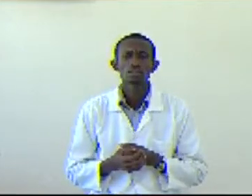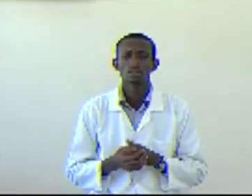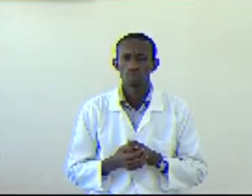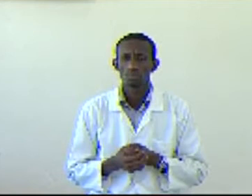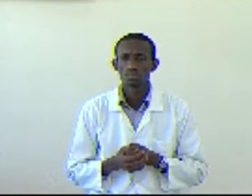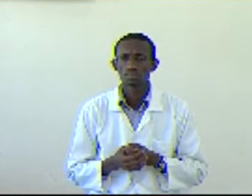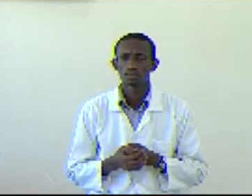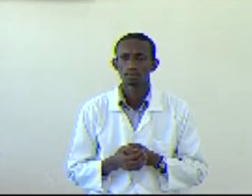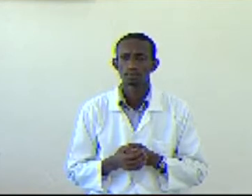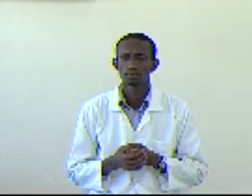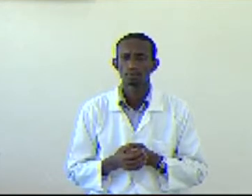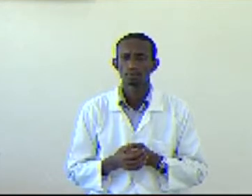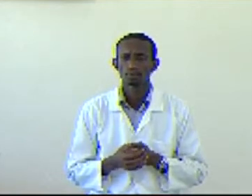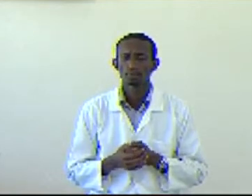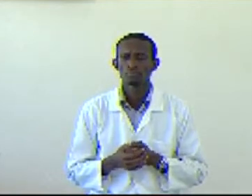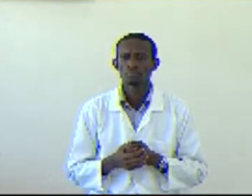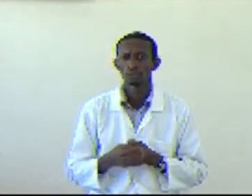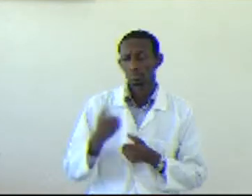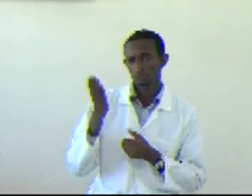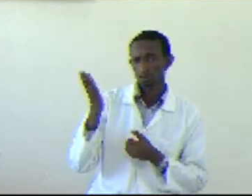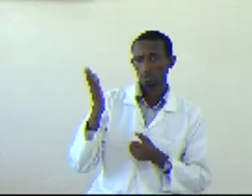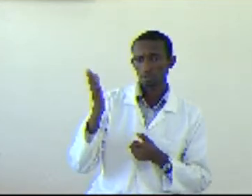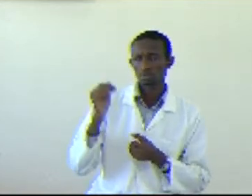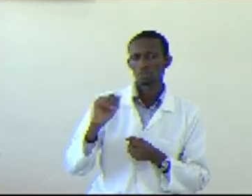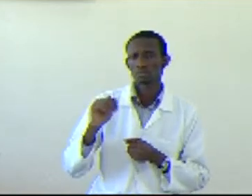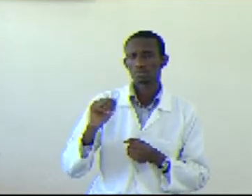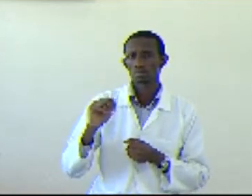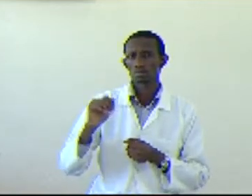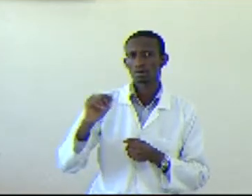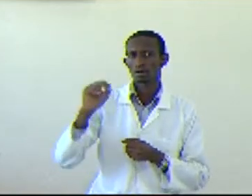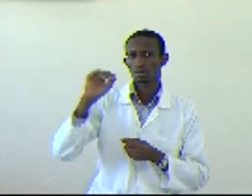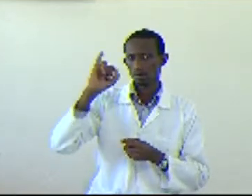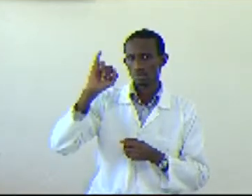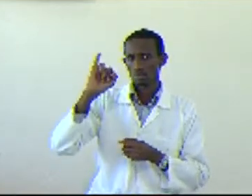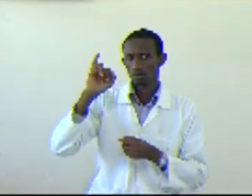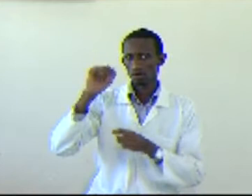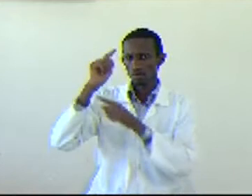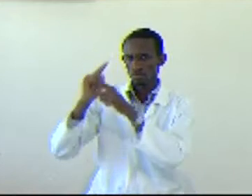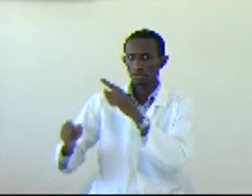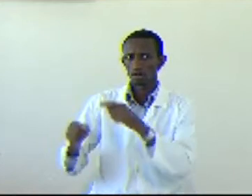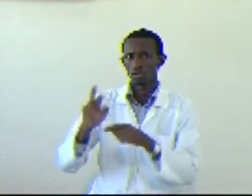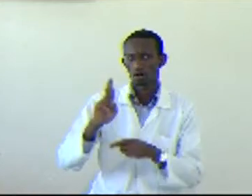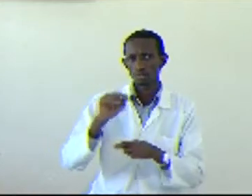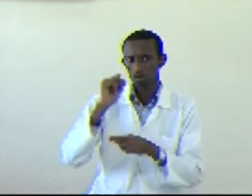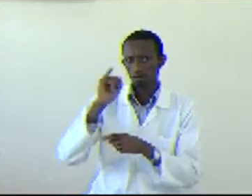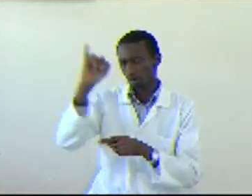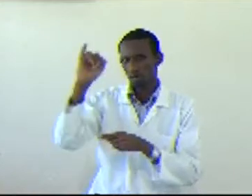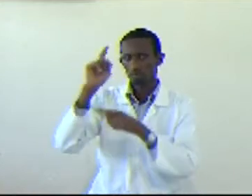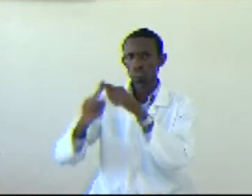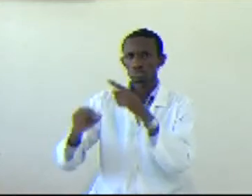that this is over I, and then simplification, we remain with,